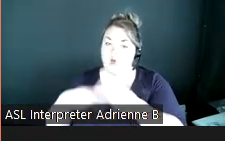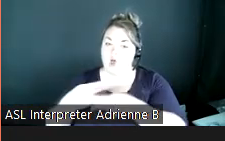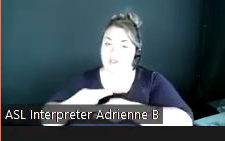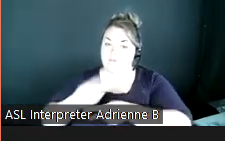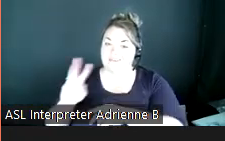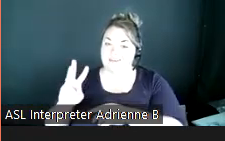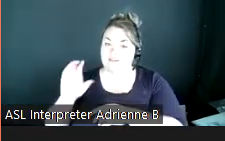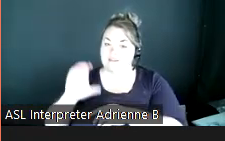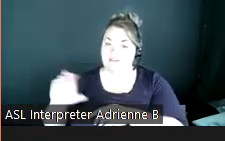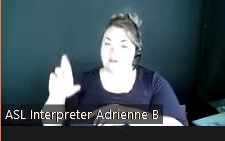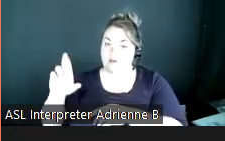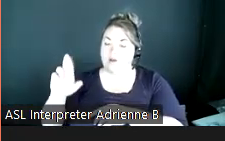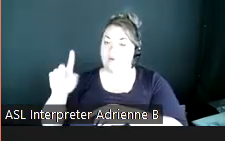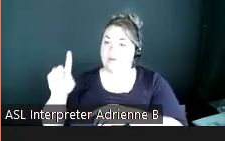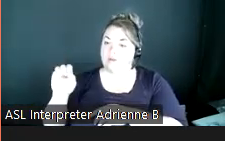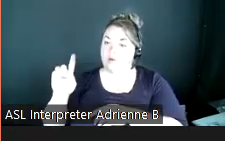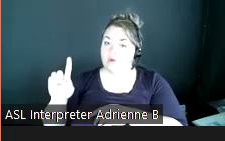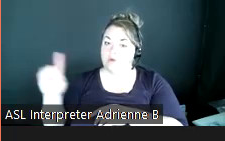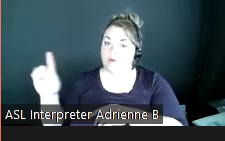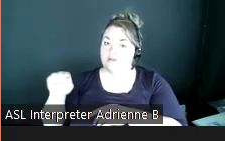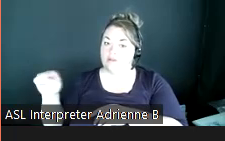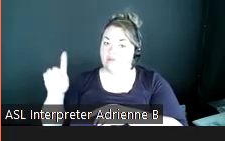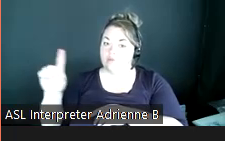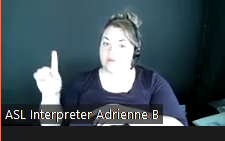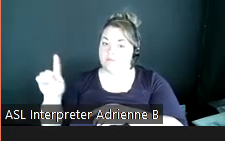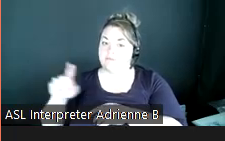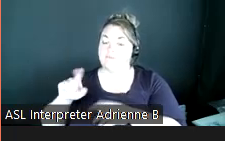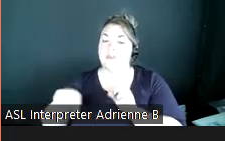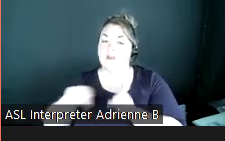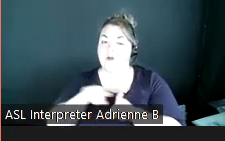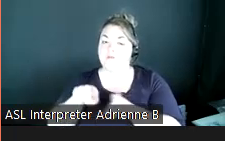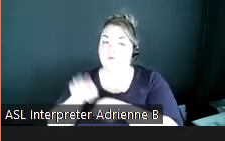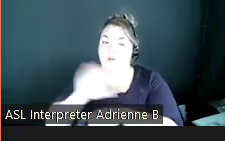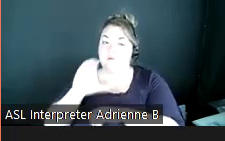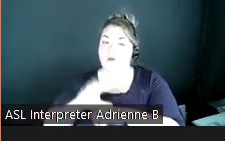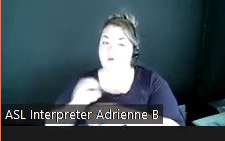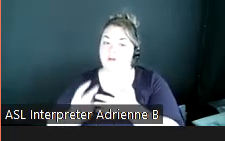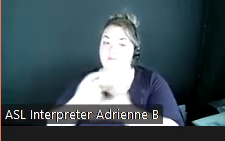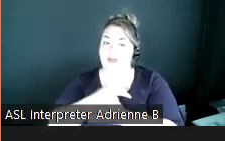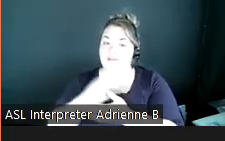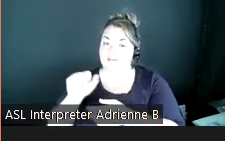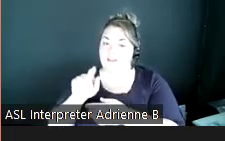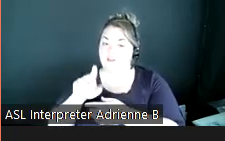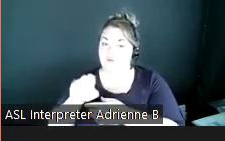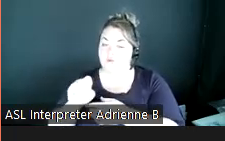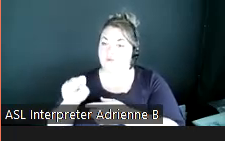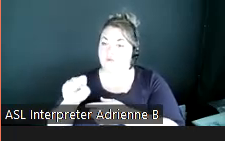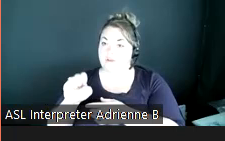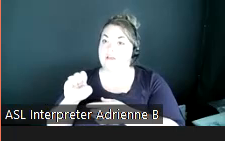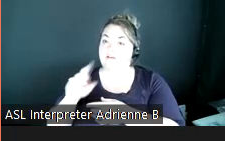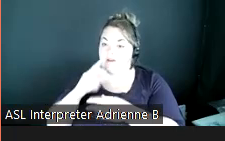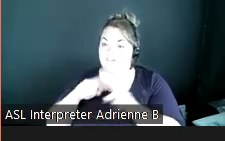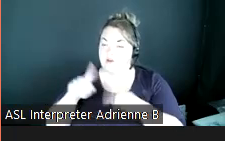6 CCR 1011-1, and then also Colorado revised statutes for various definitions throughout